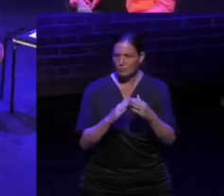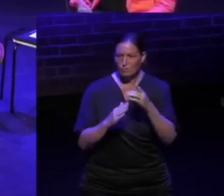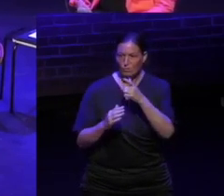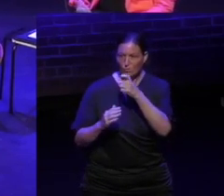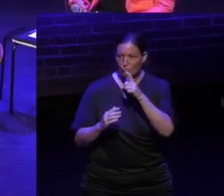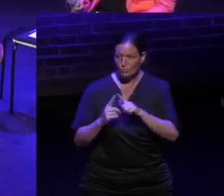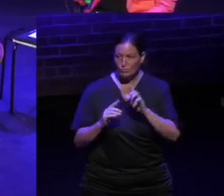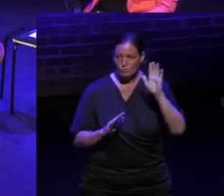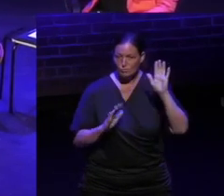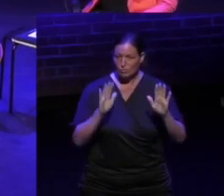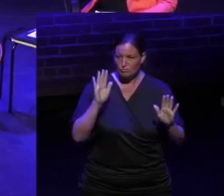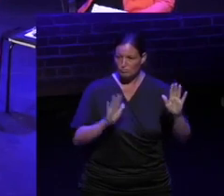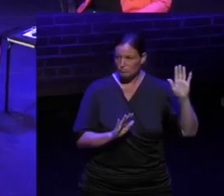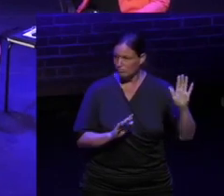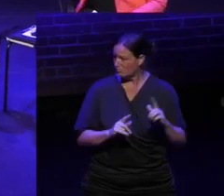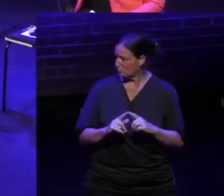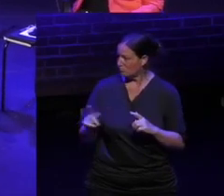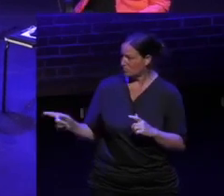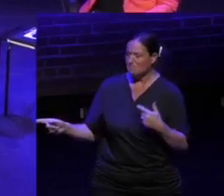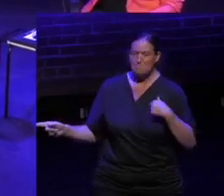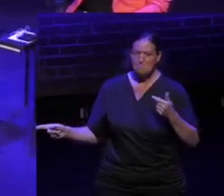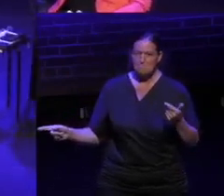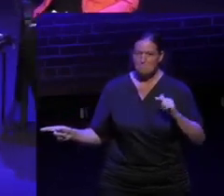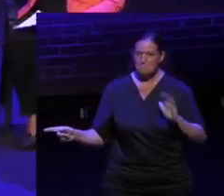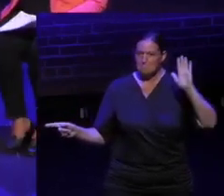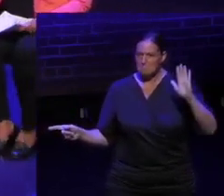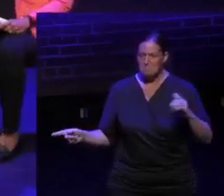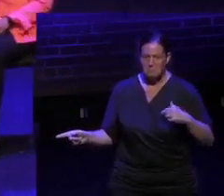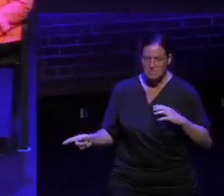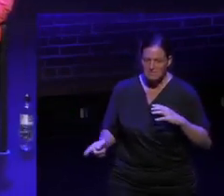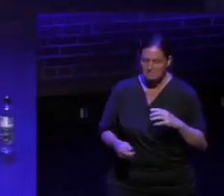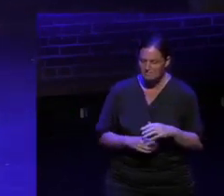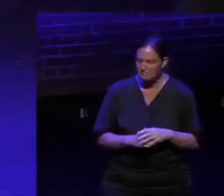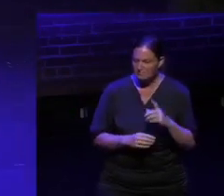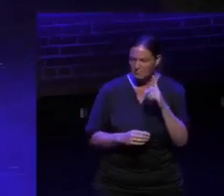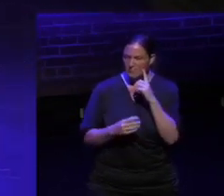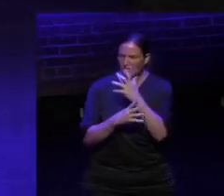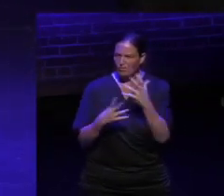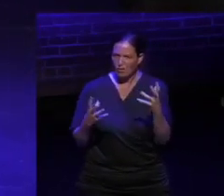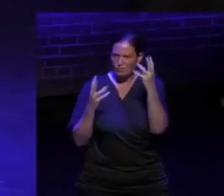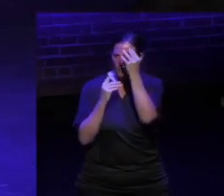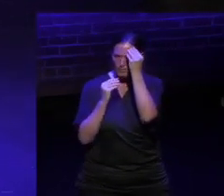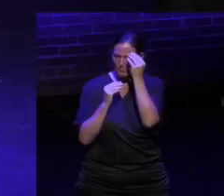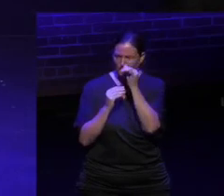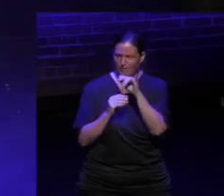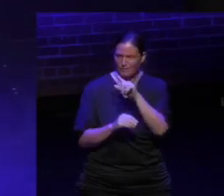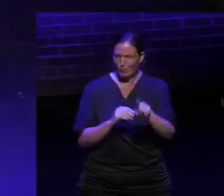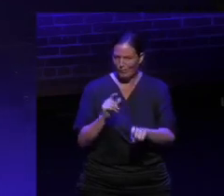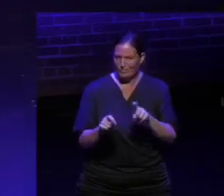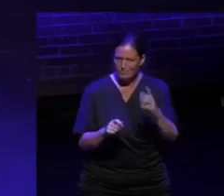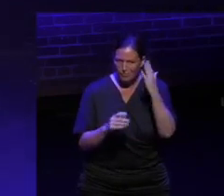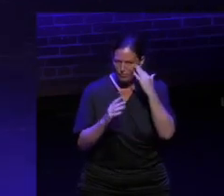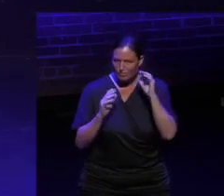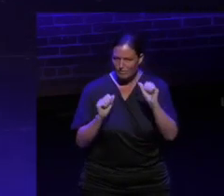like to start. I'll take a shot at going first, and I think there's probably lots to think about in that particular question, so hopefully we